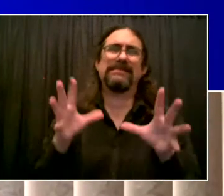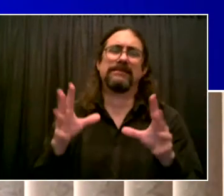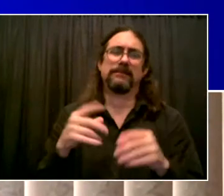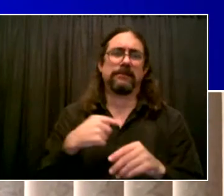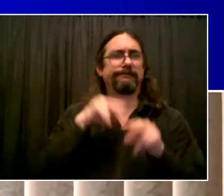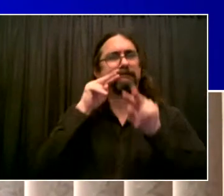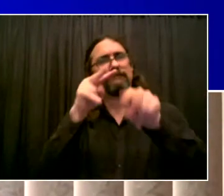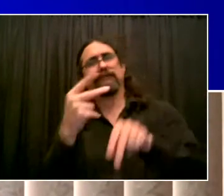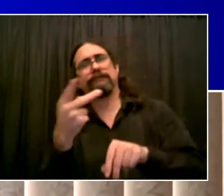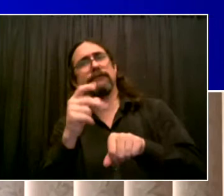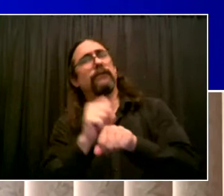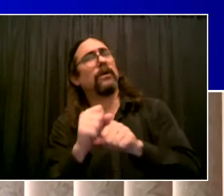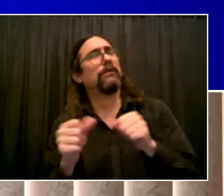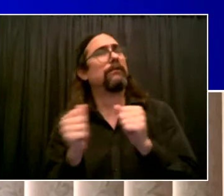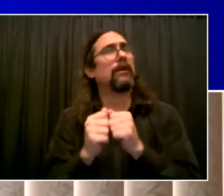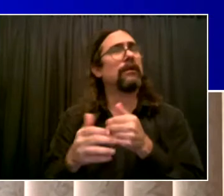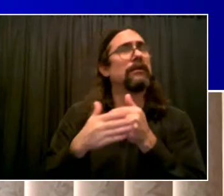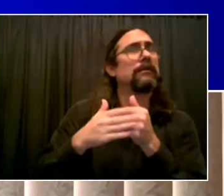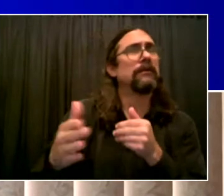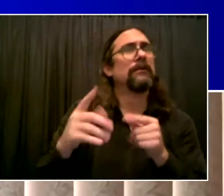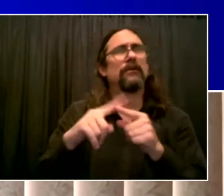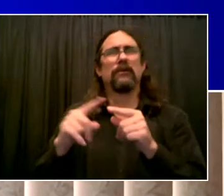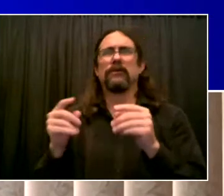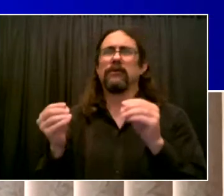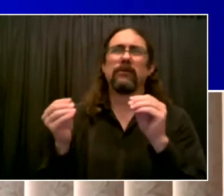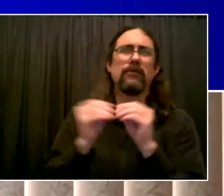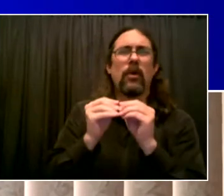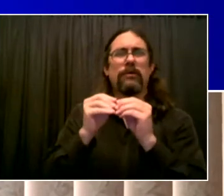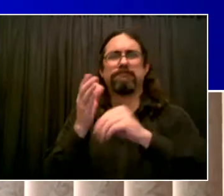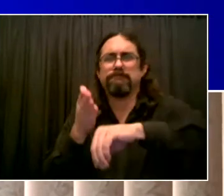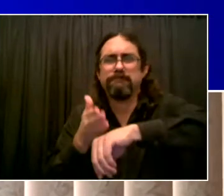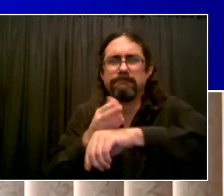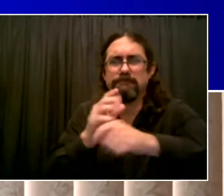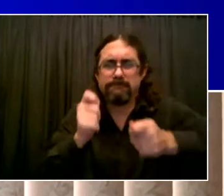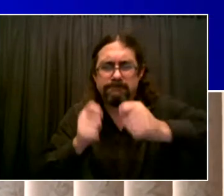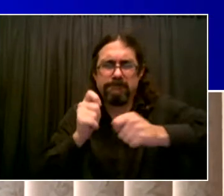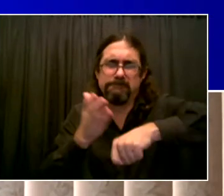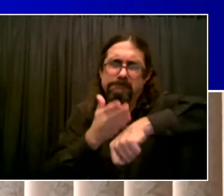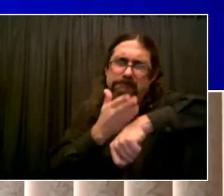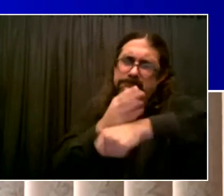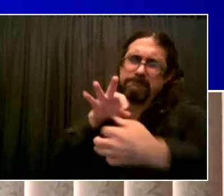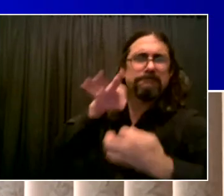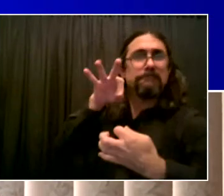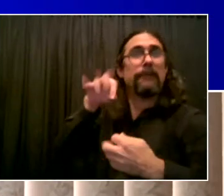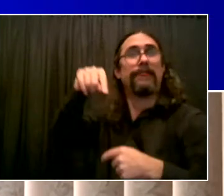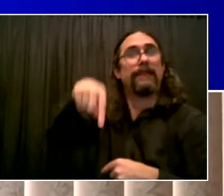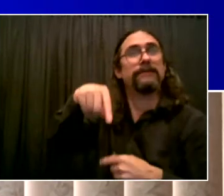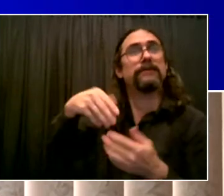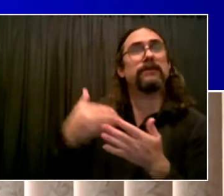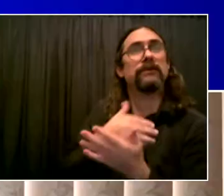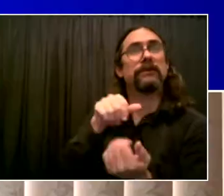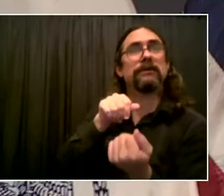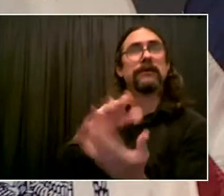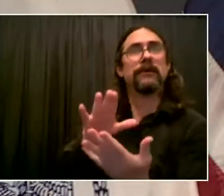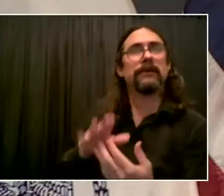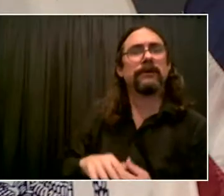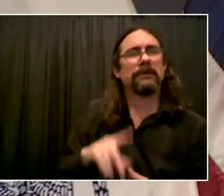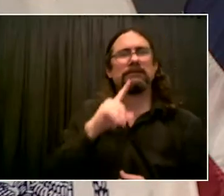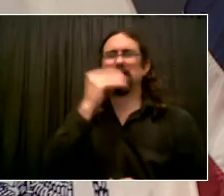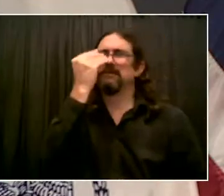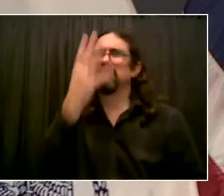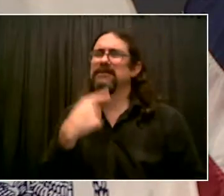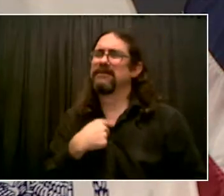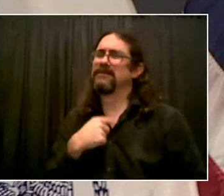approach. Let's get to every child. I love the passion you bring to it. Thank you so much, Council Member. Thank you, Mr.